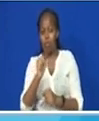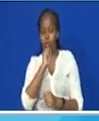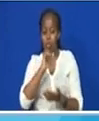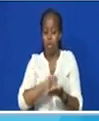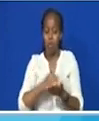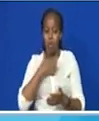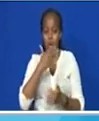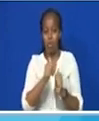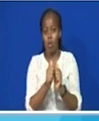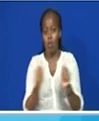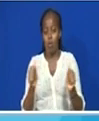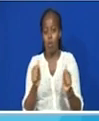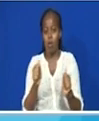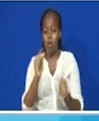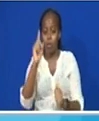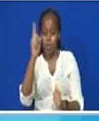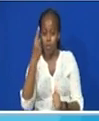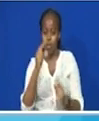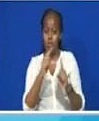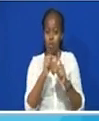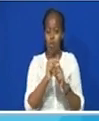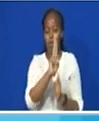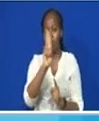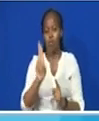adequately. The first word that has been used in the